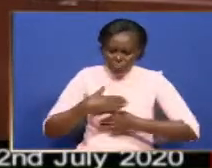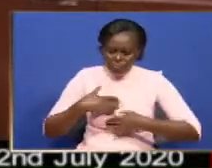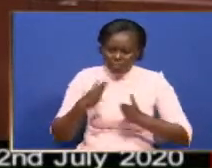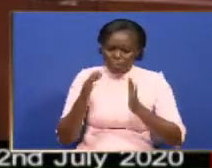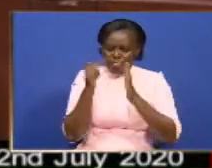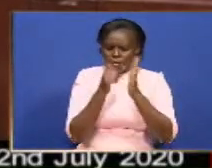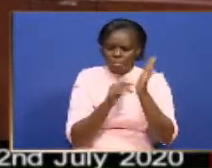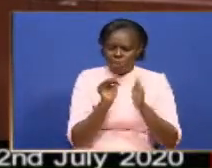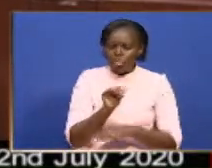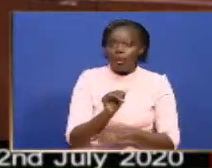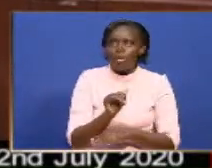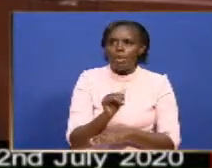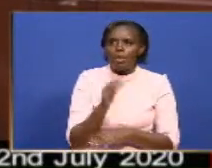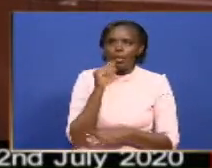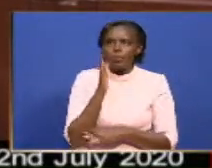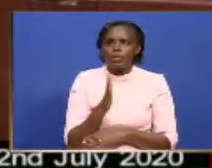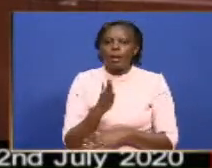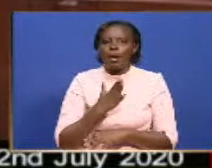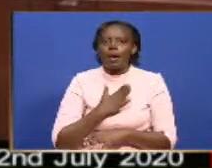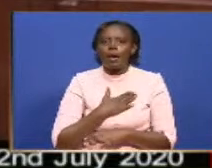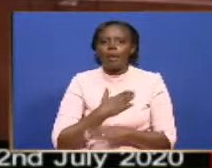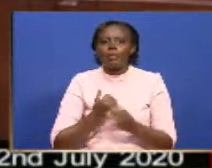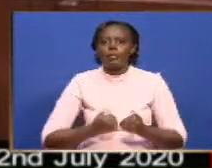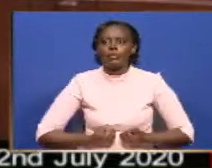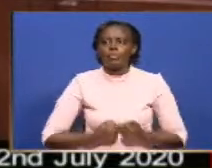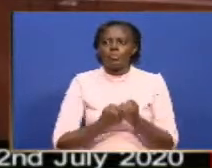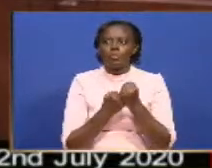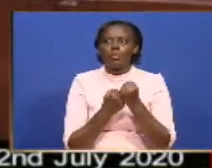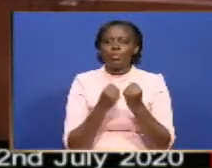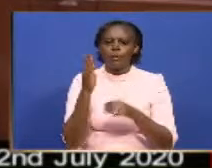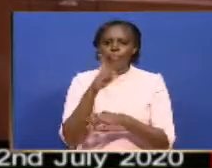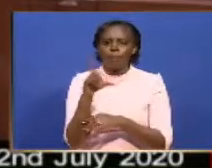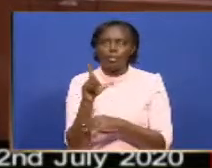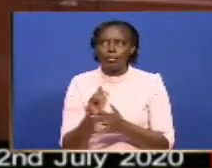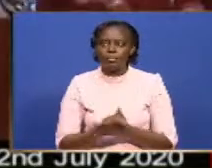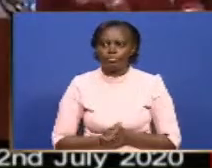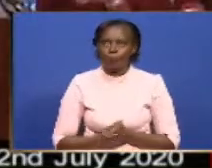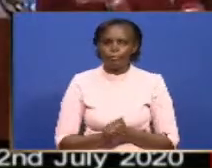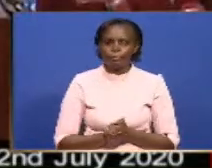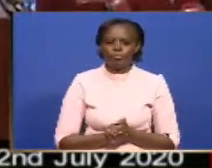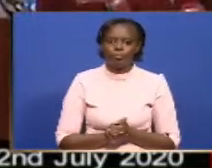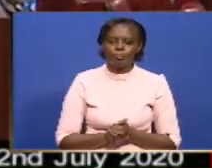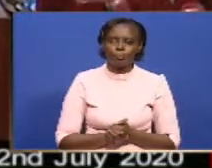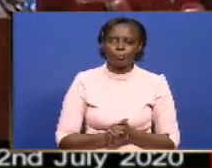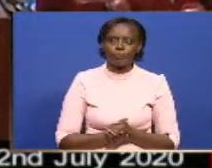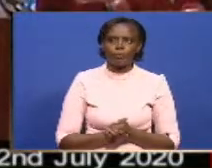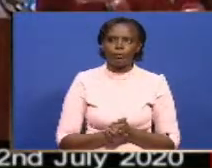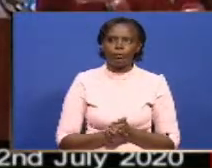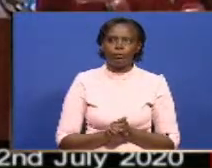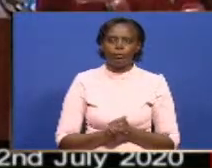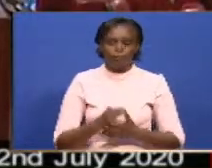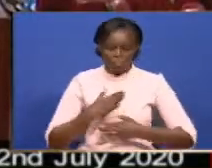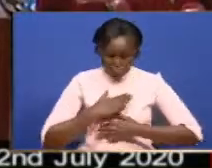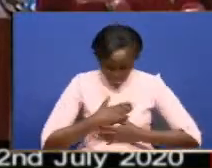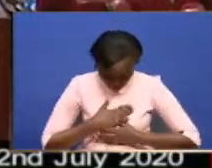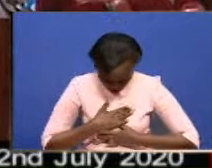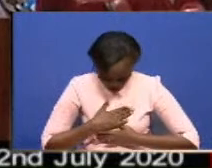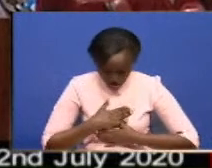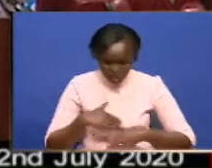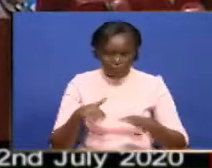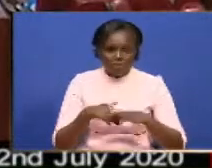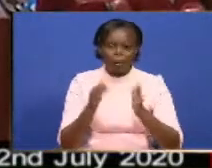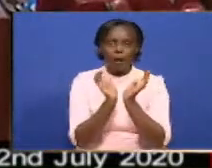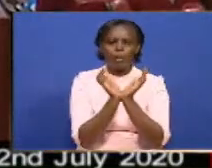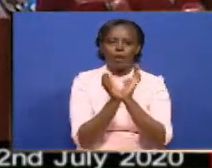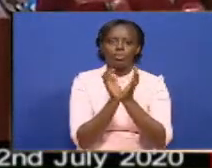few remarks, Madam Speaker, I beg to support this bill. Member for Kasarani, Honorable Mercy Gakuya.